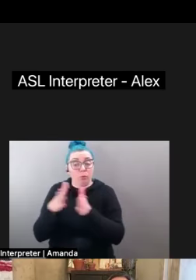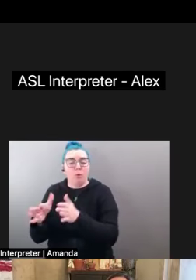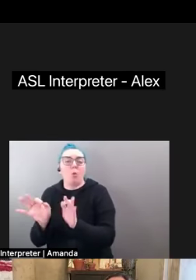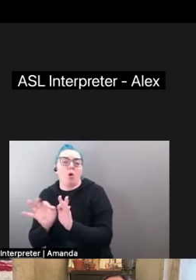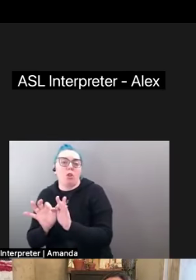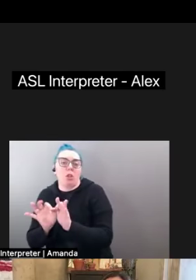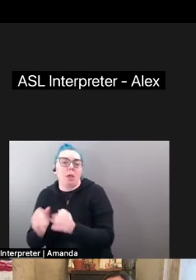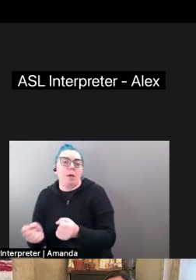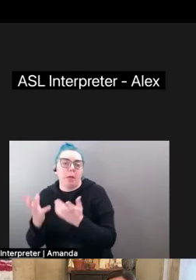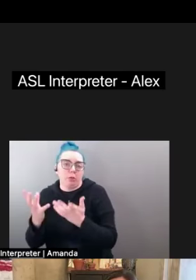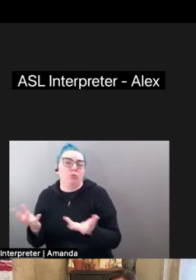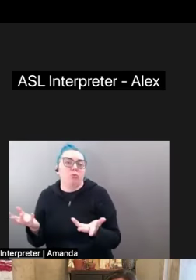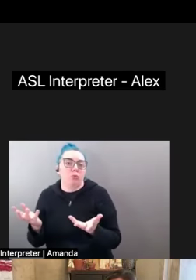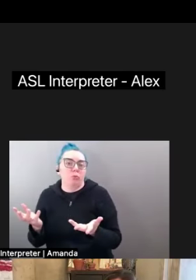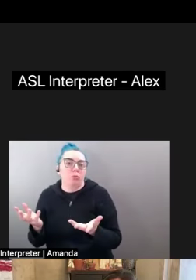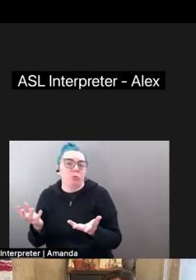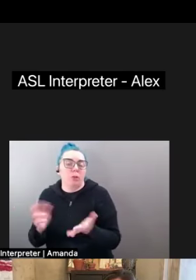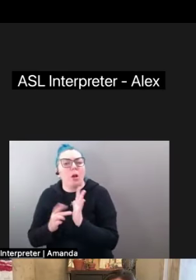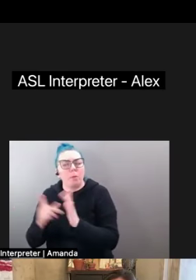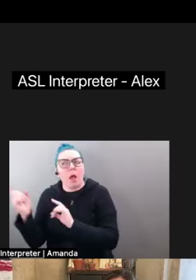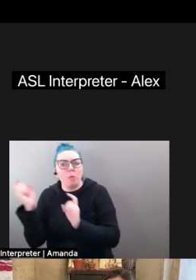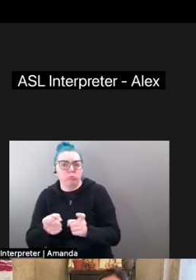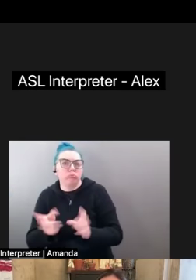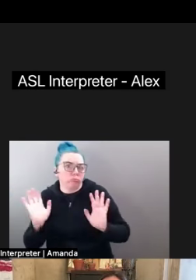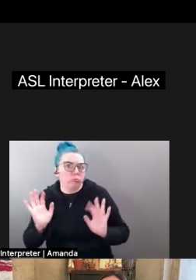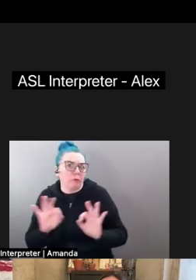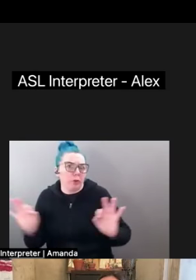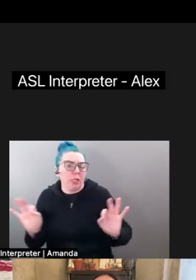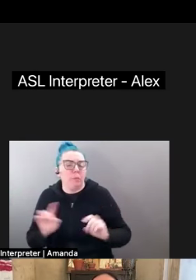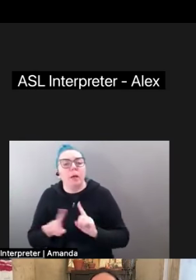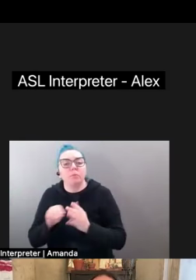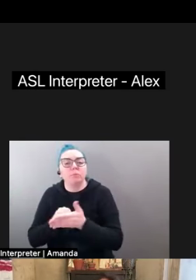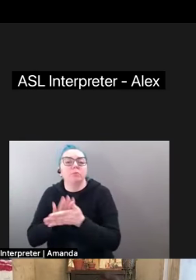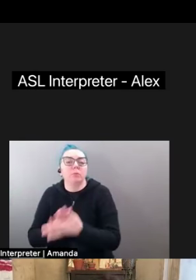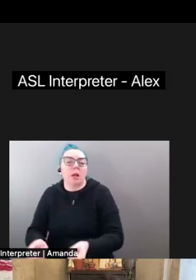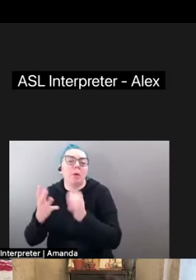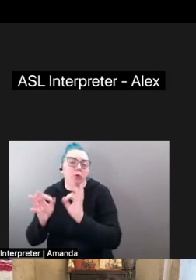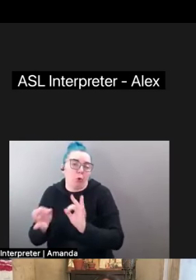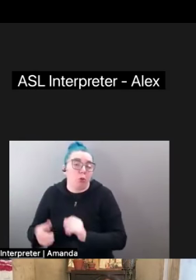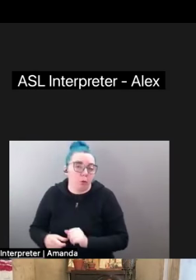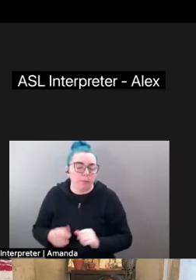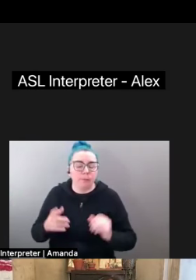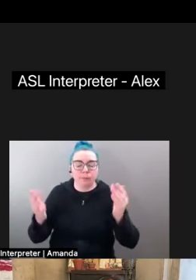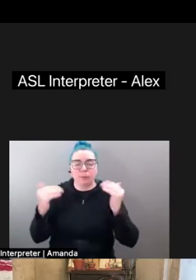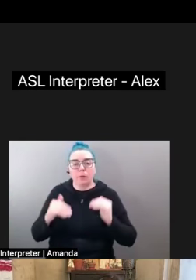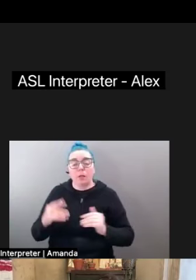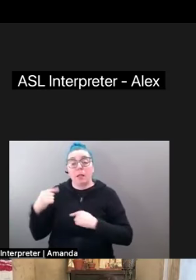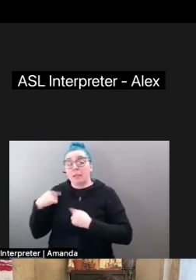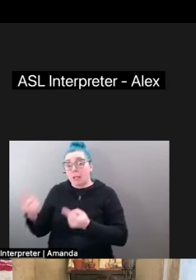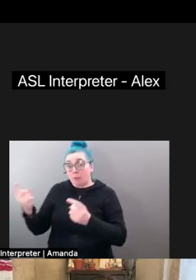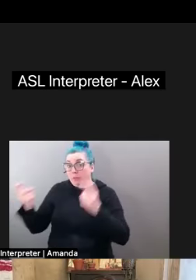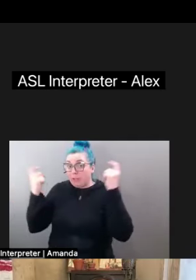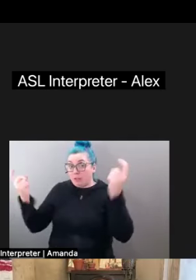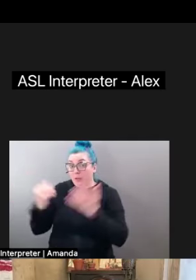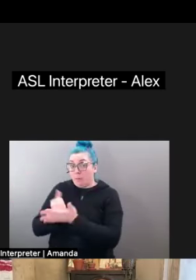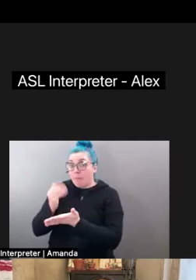contributions with monetary value are being added. Okay. The established festivals budget is a little bit different. So